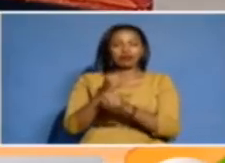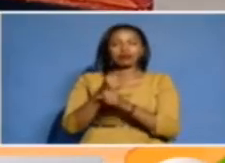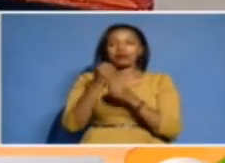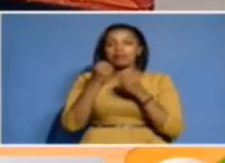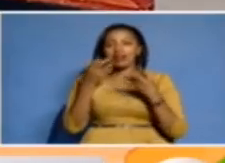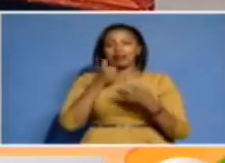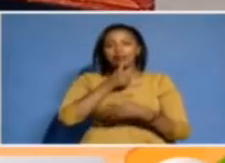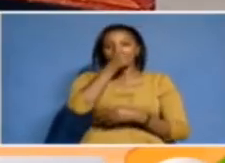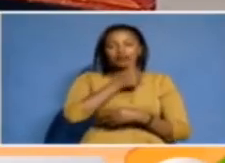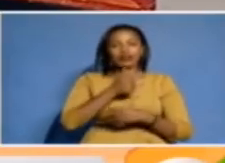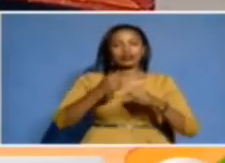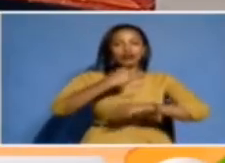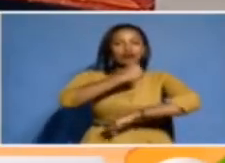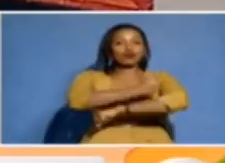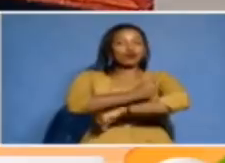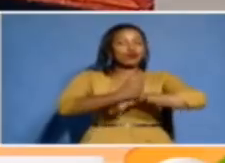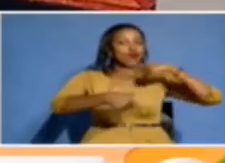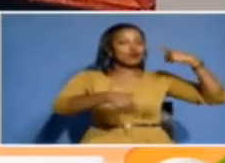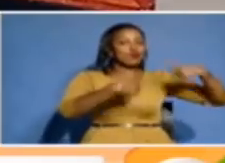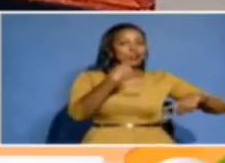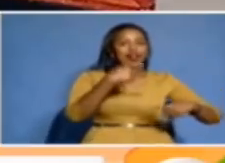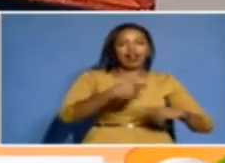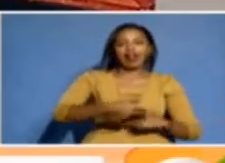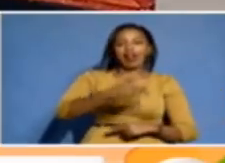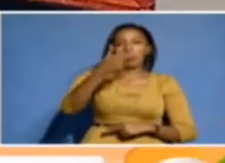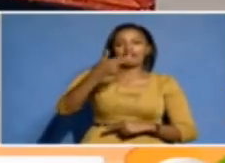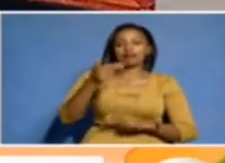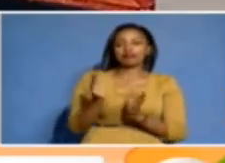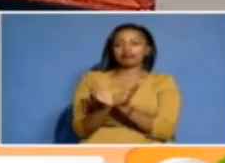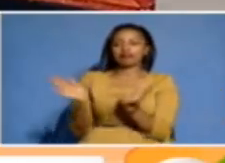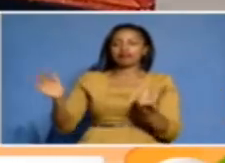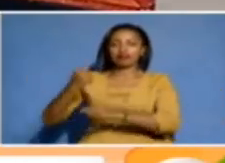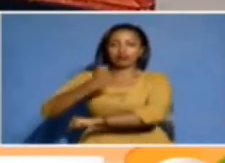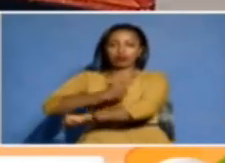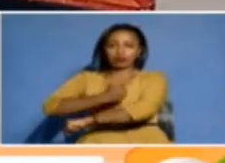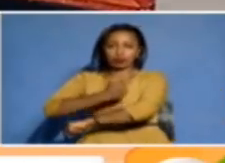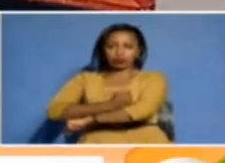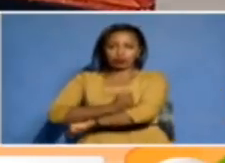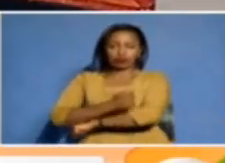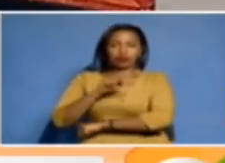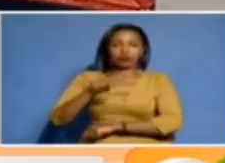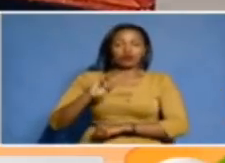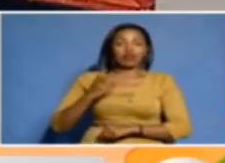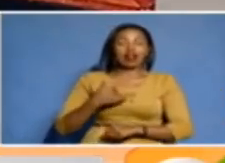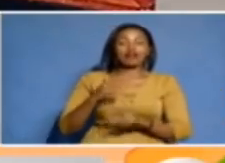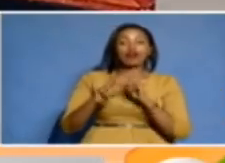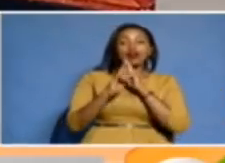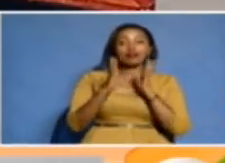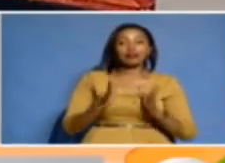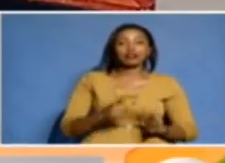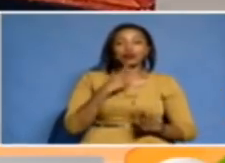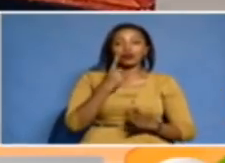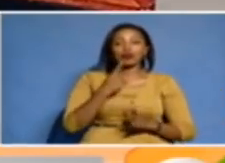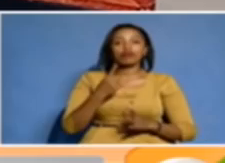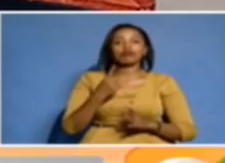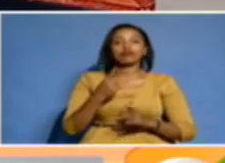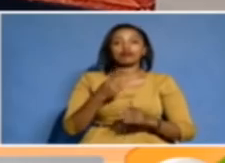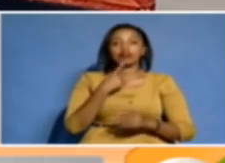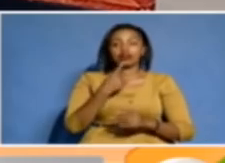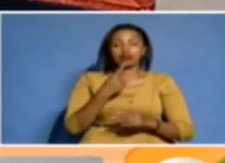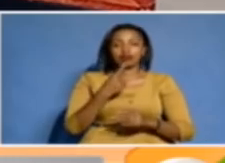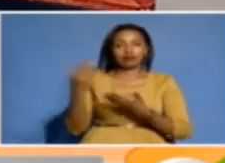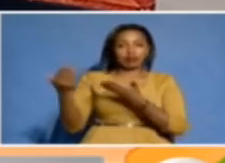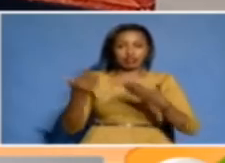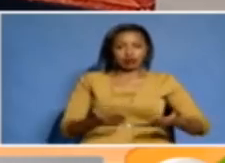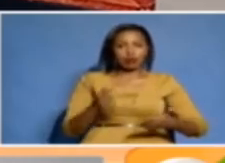shadow of their former selves. Let's begin our broadcast with Raqeul Muigai, who explores what is ailing the